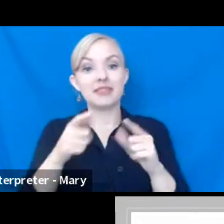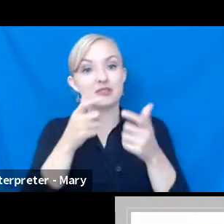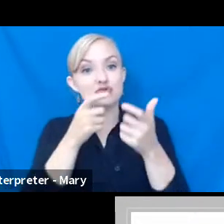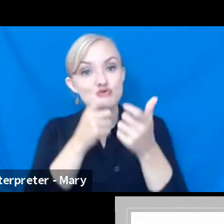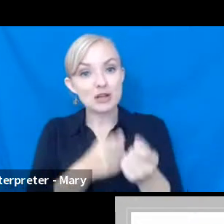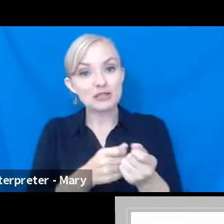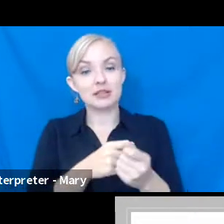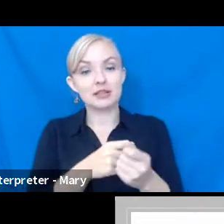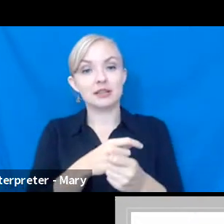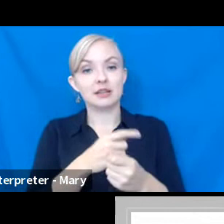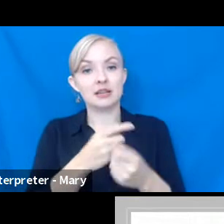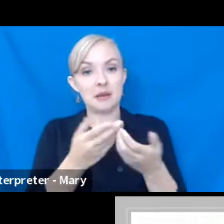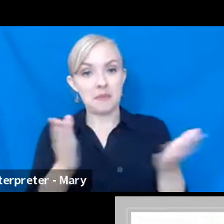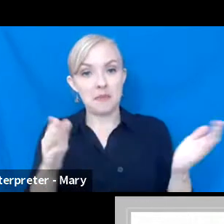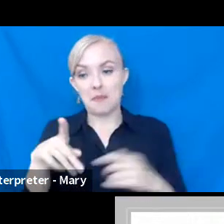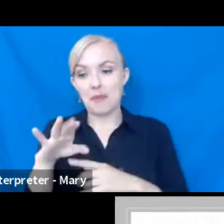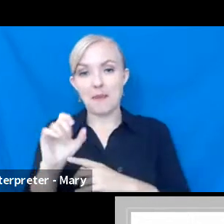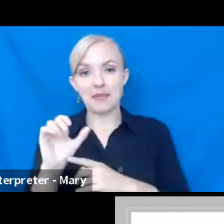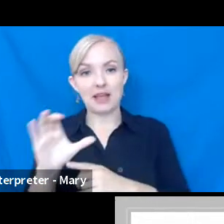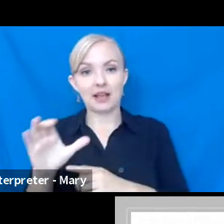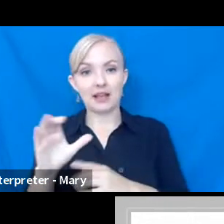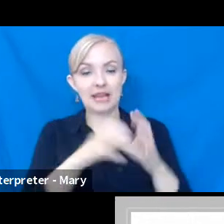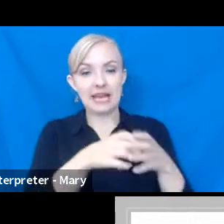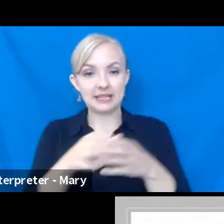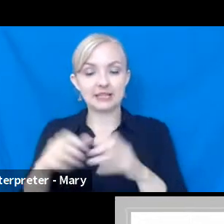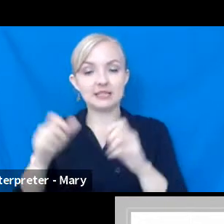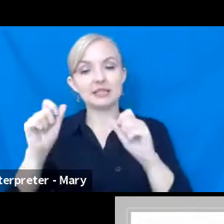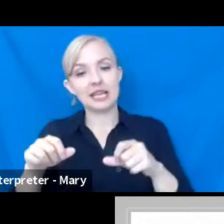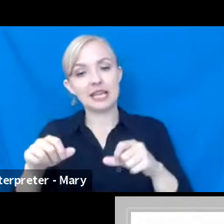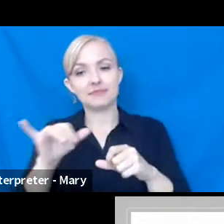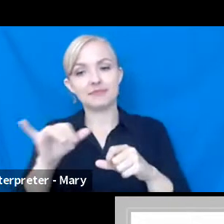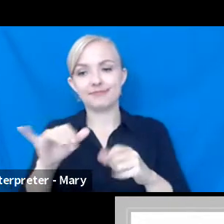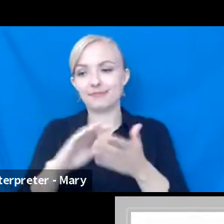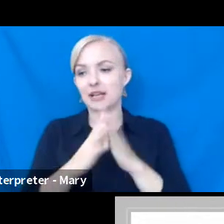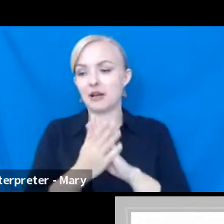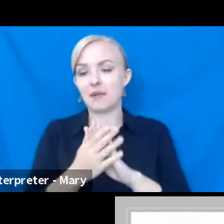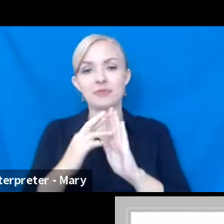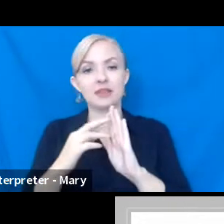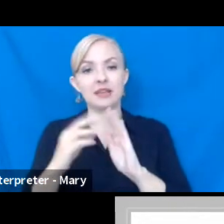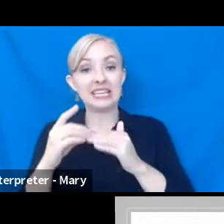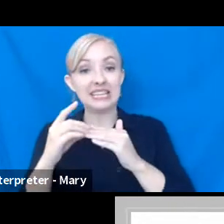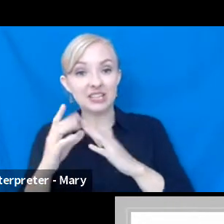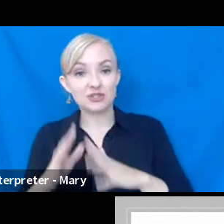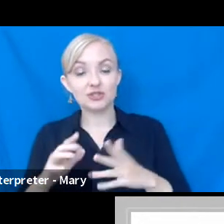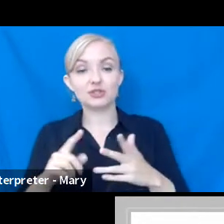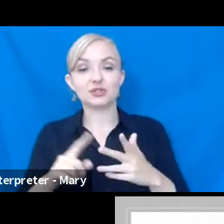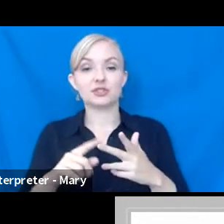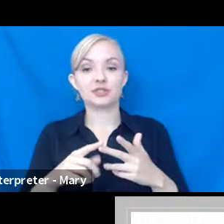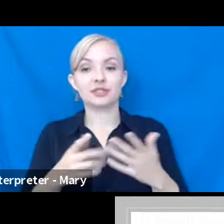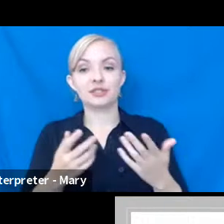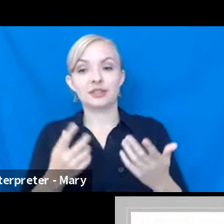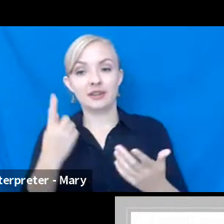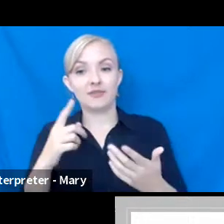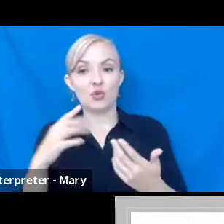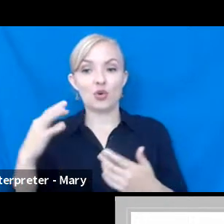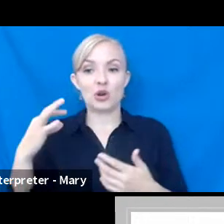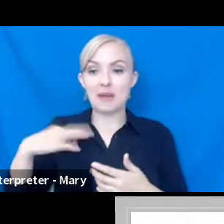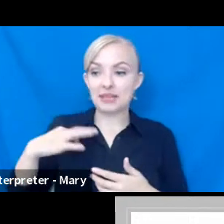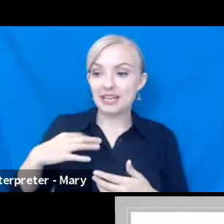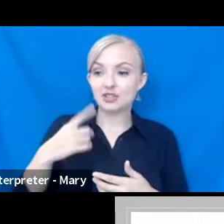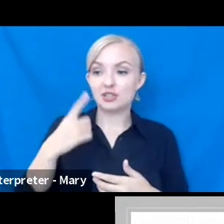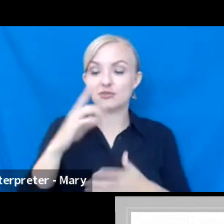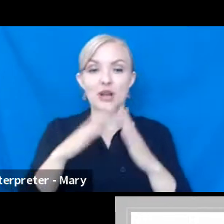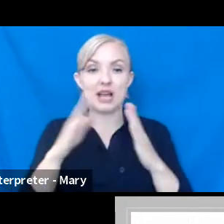public entities can play mediators and facilitators for applications, for housing services. I